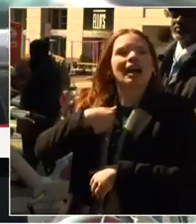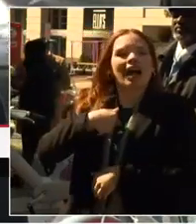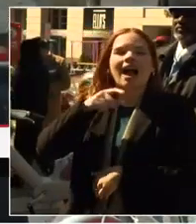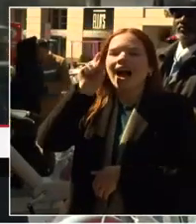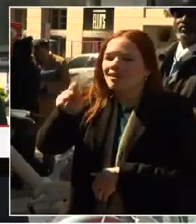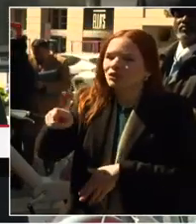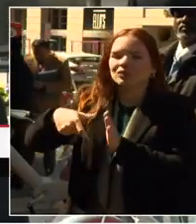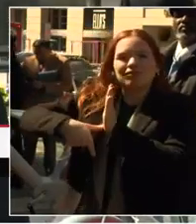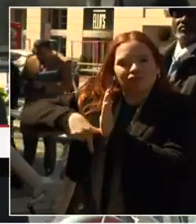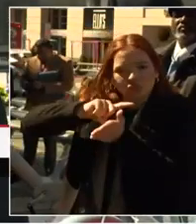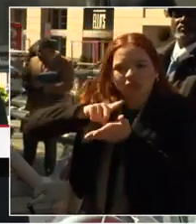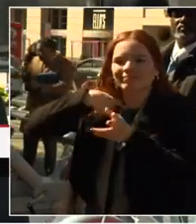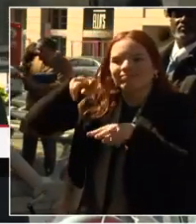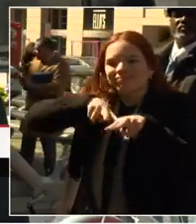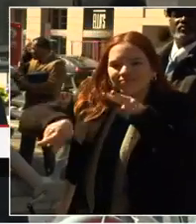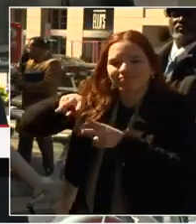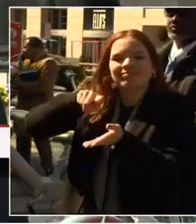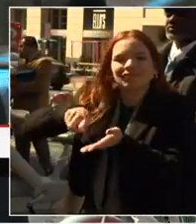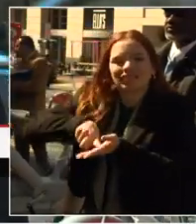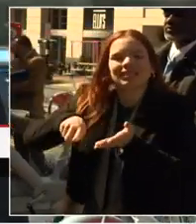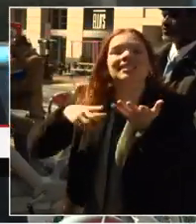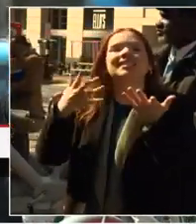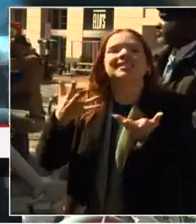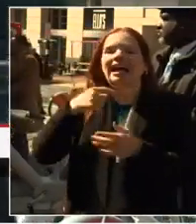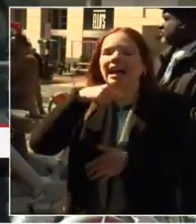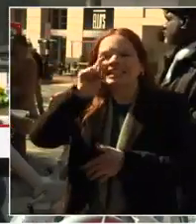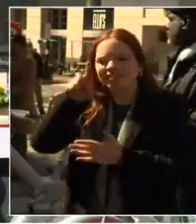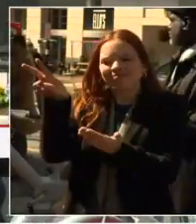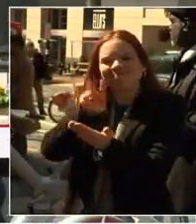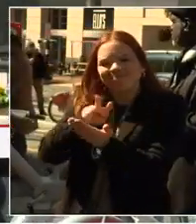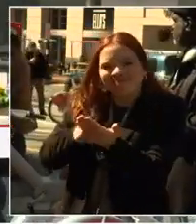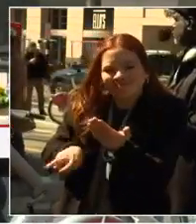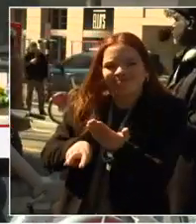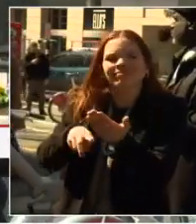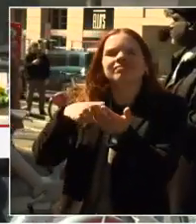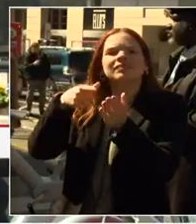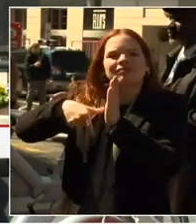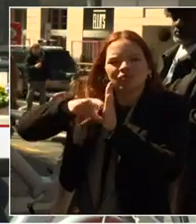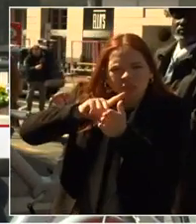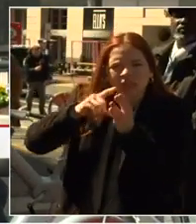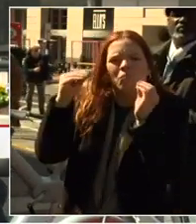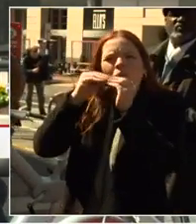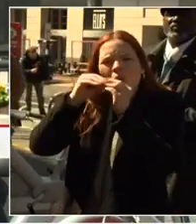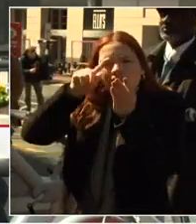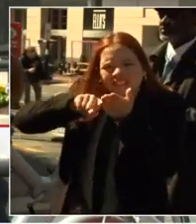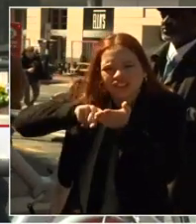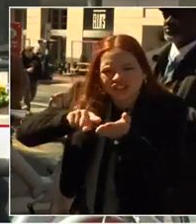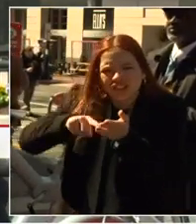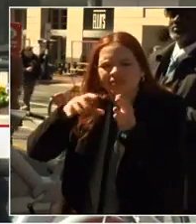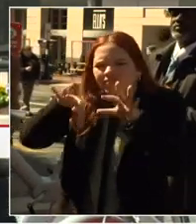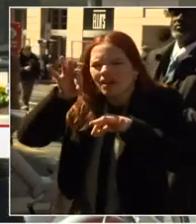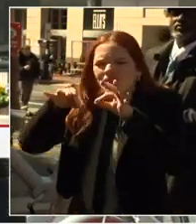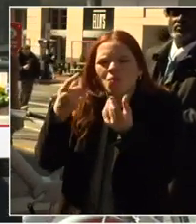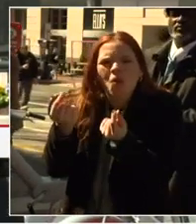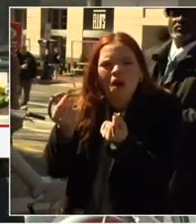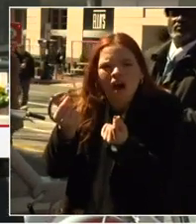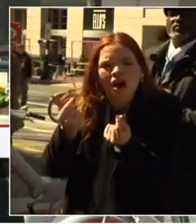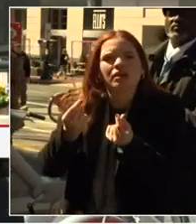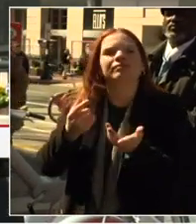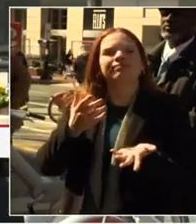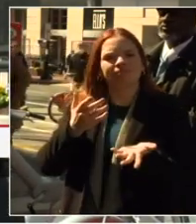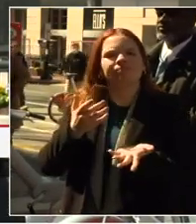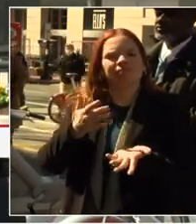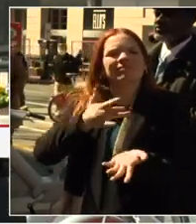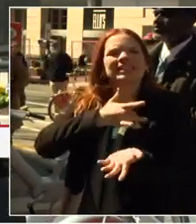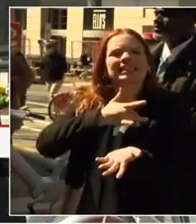review. I will have to review the matter more closely. I will tell you that our normal process